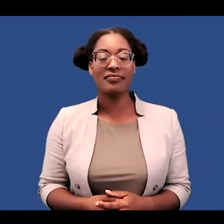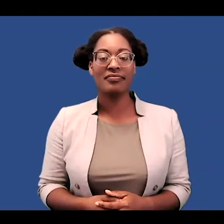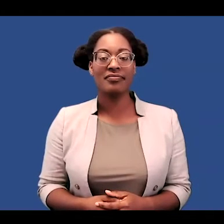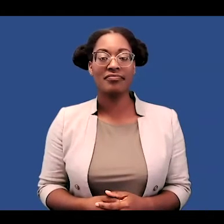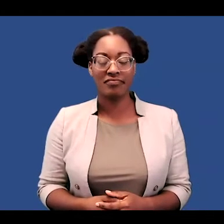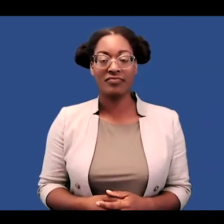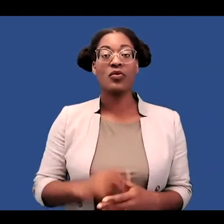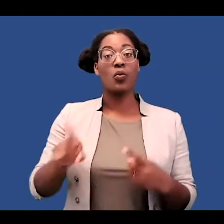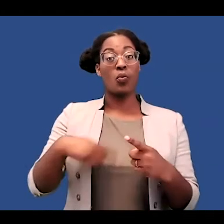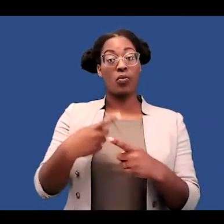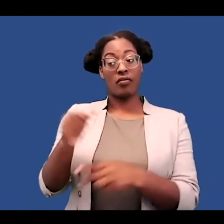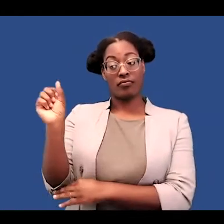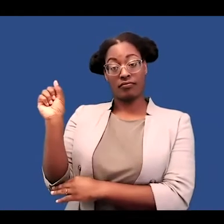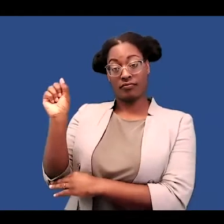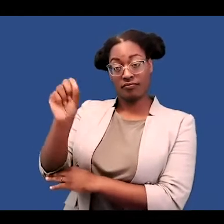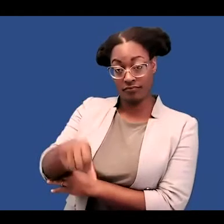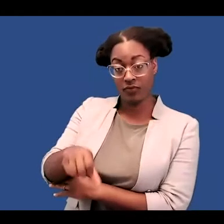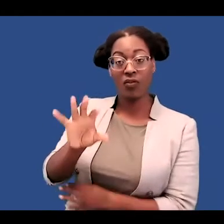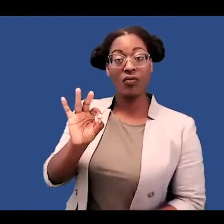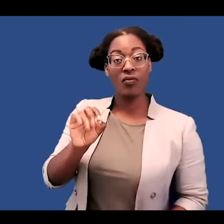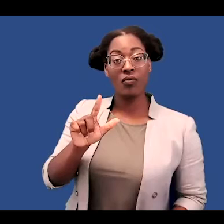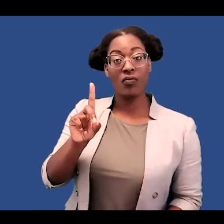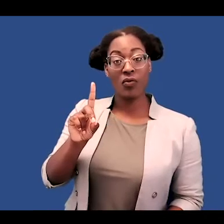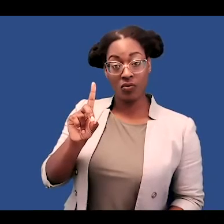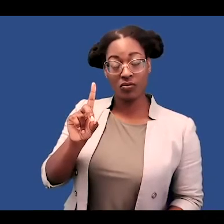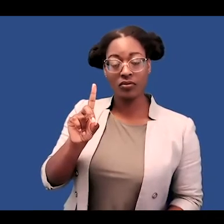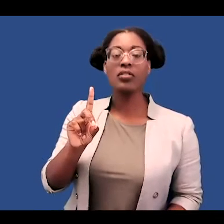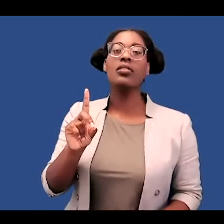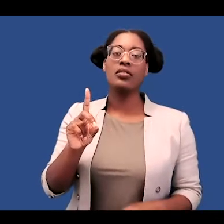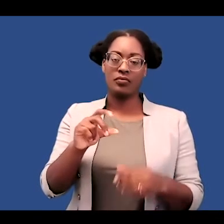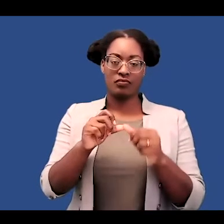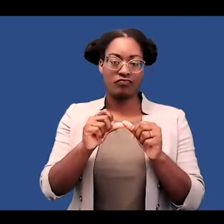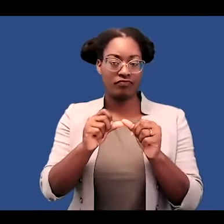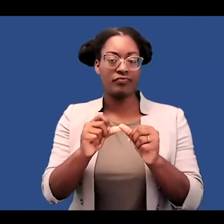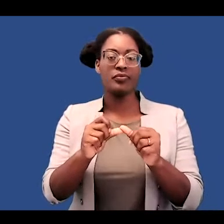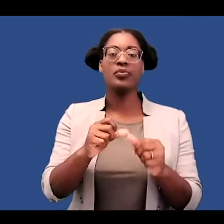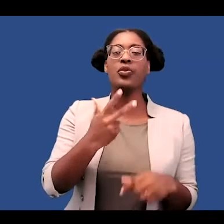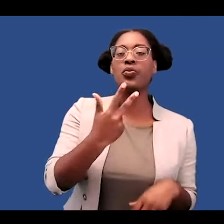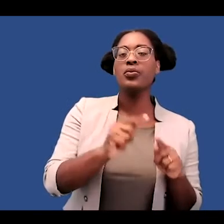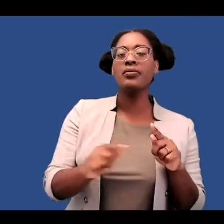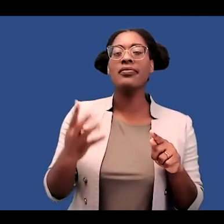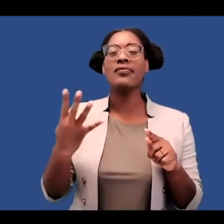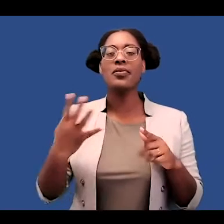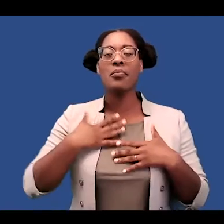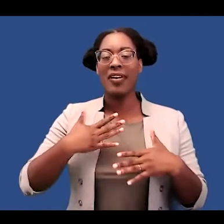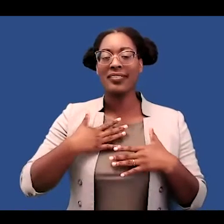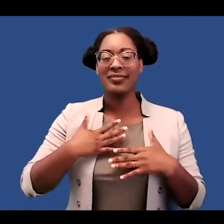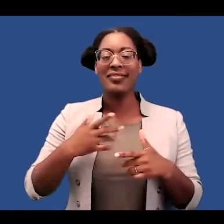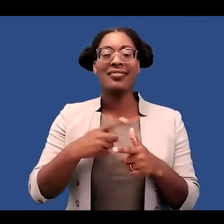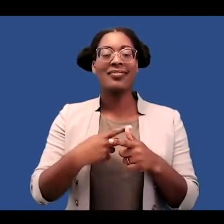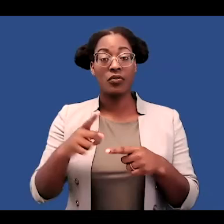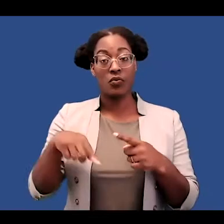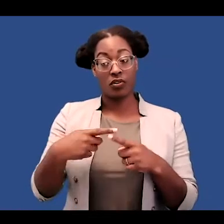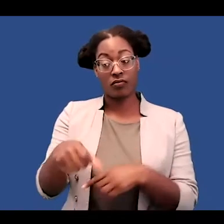yourself down for another 3 to 4 breaths, releasing it, coming up nice and slow, one vertebrae